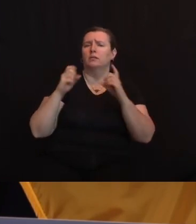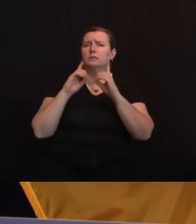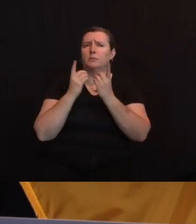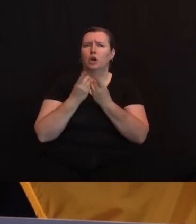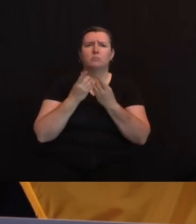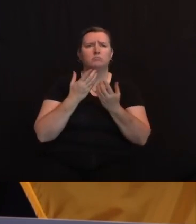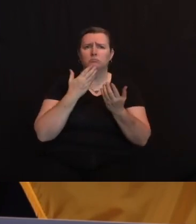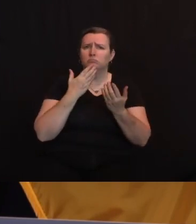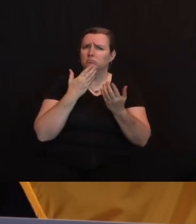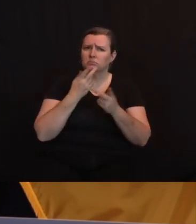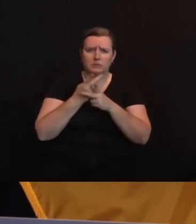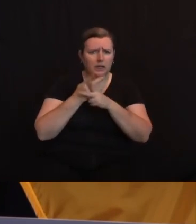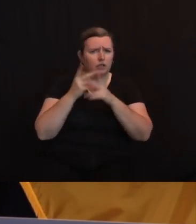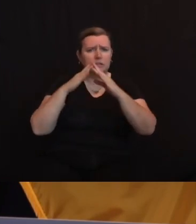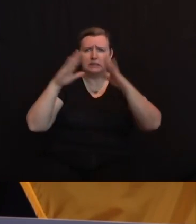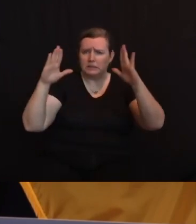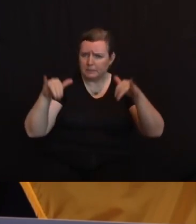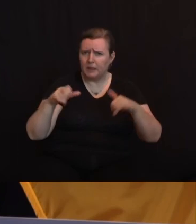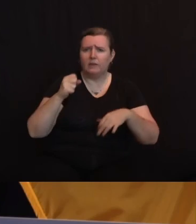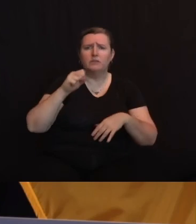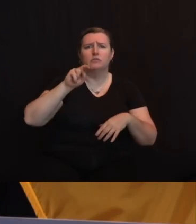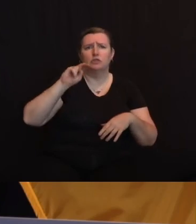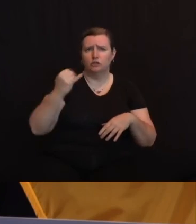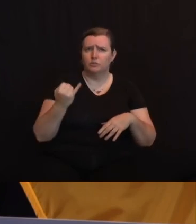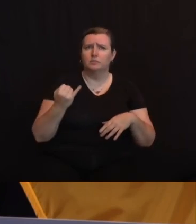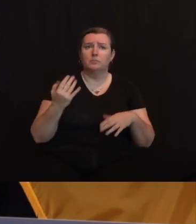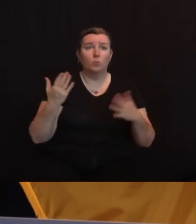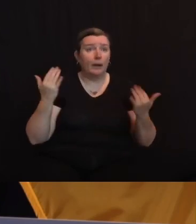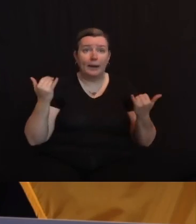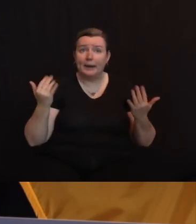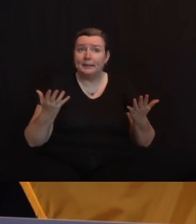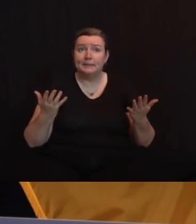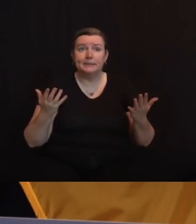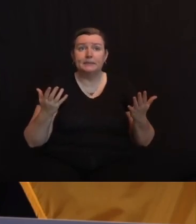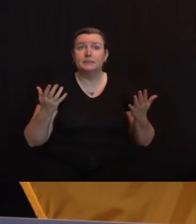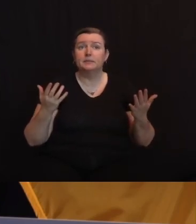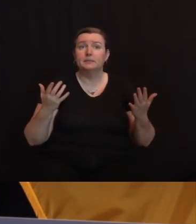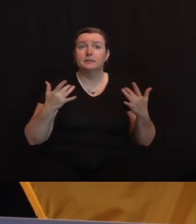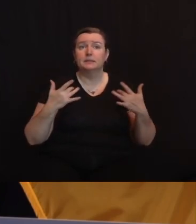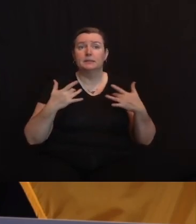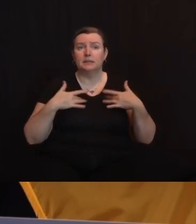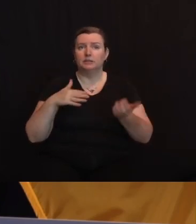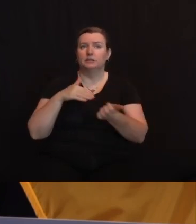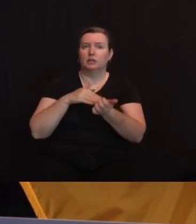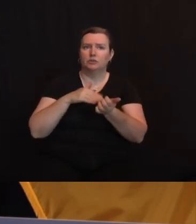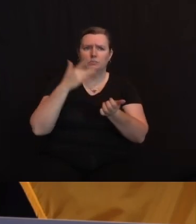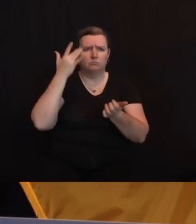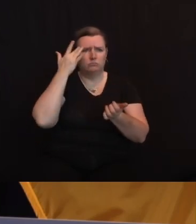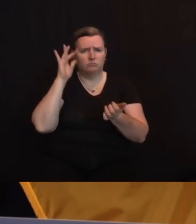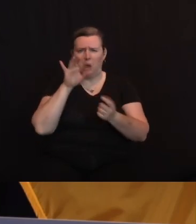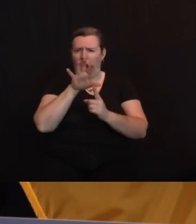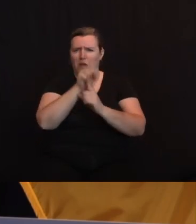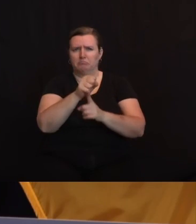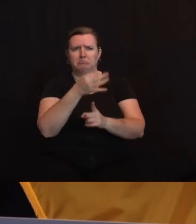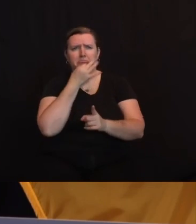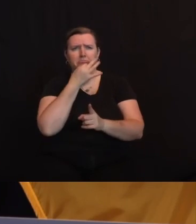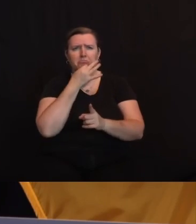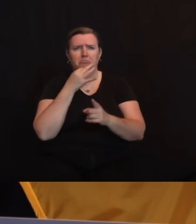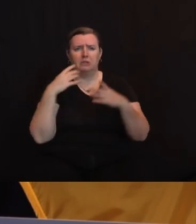provider system here in New Jersey in general, because it's usually astute clinicians, the astute local health departments that recognize